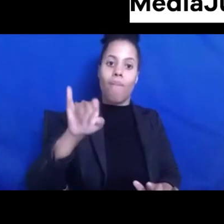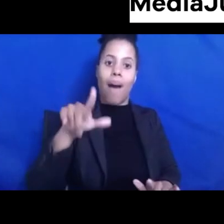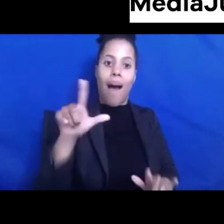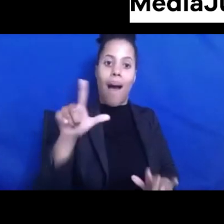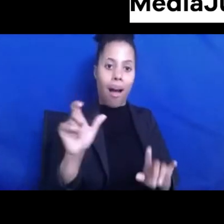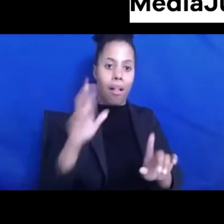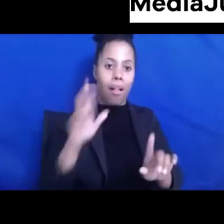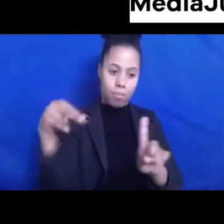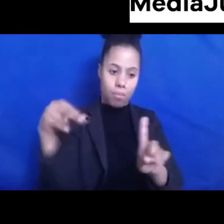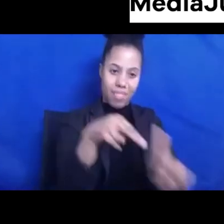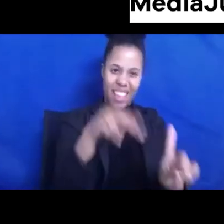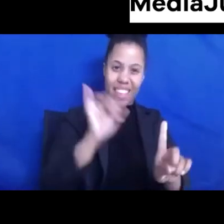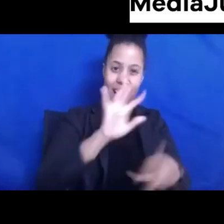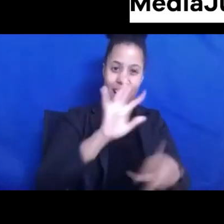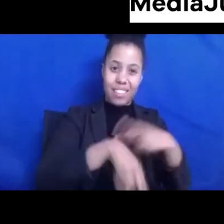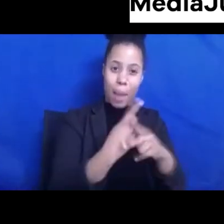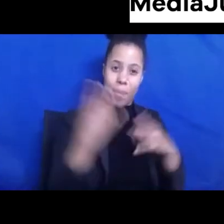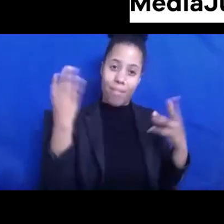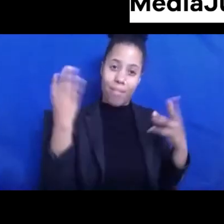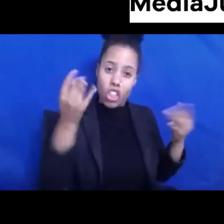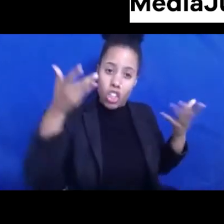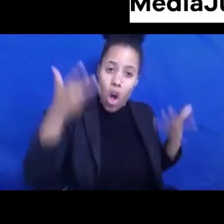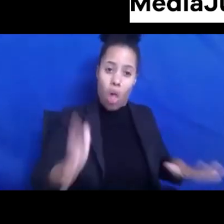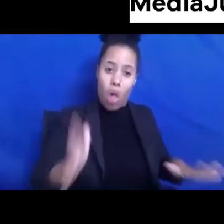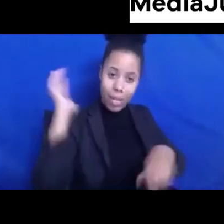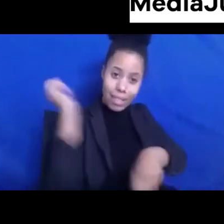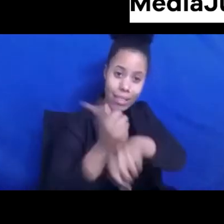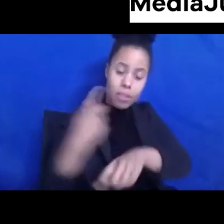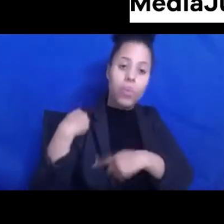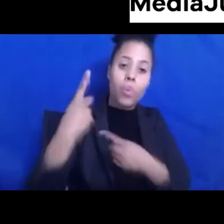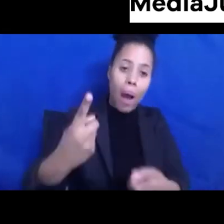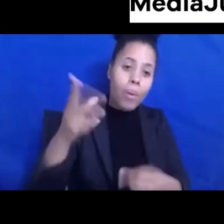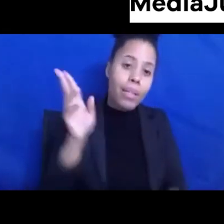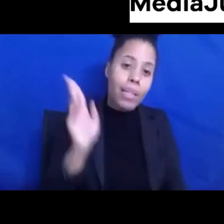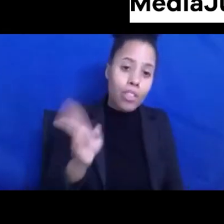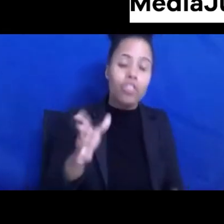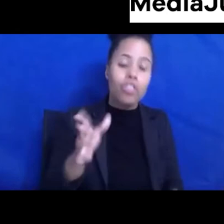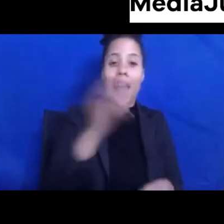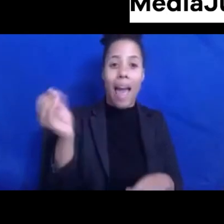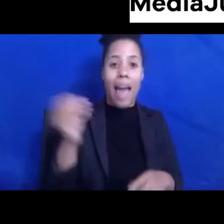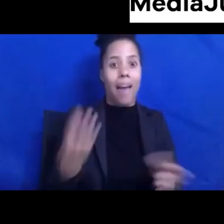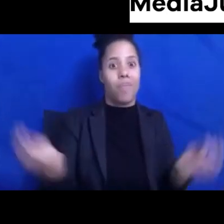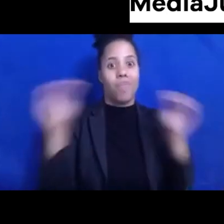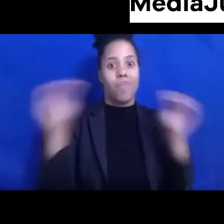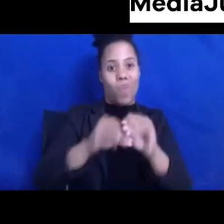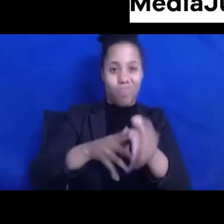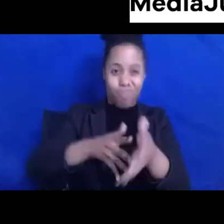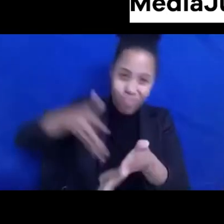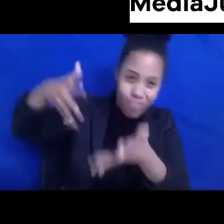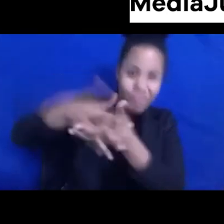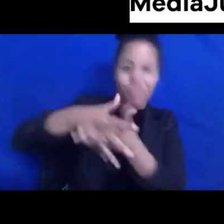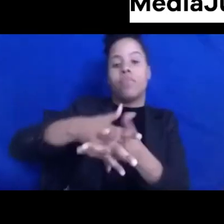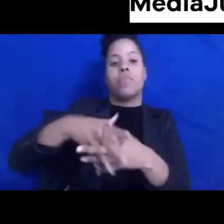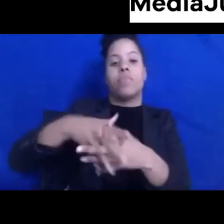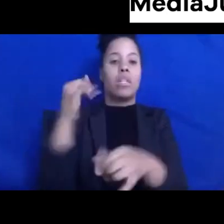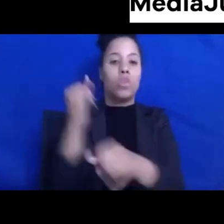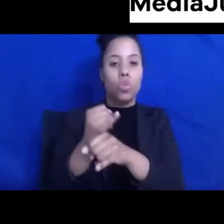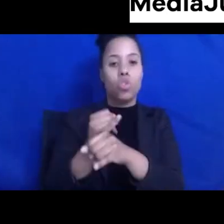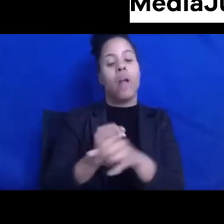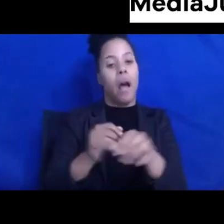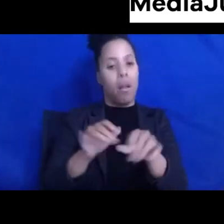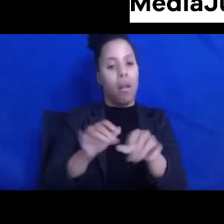much consisted throughout history and just been further institutionalized through the creation of law enforcement.